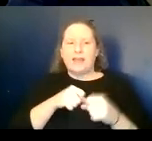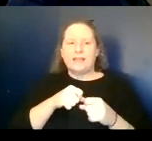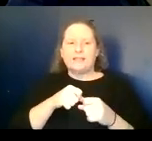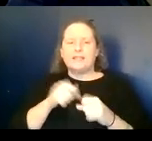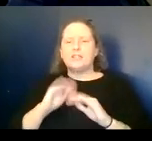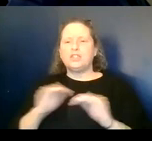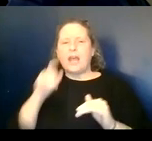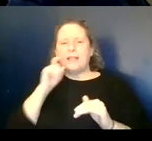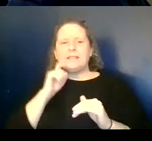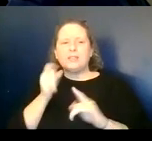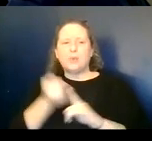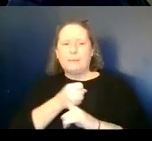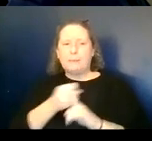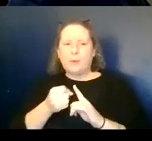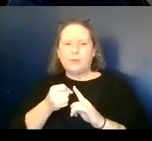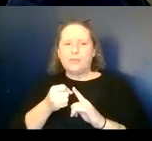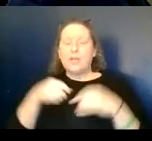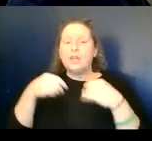all of the above.